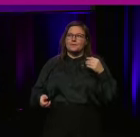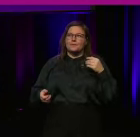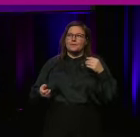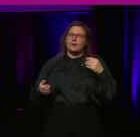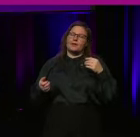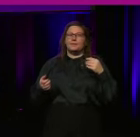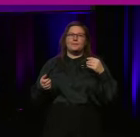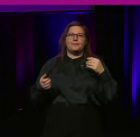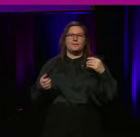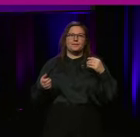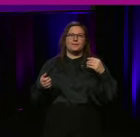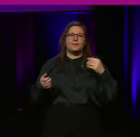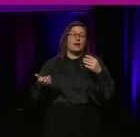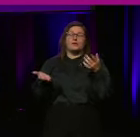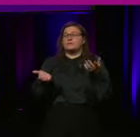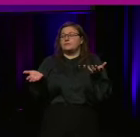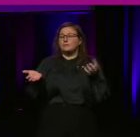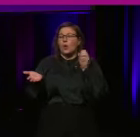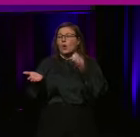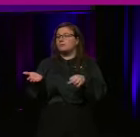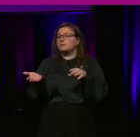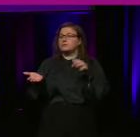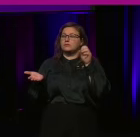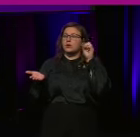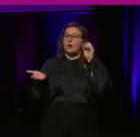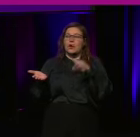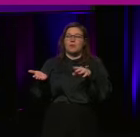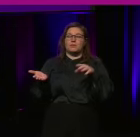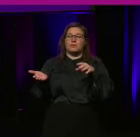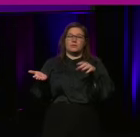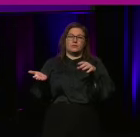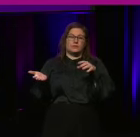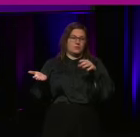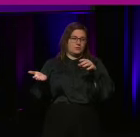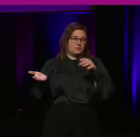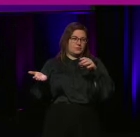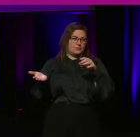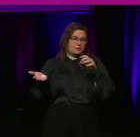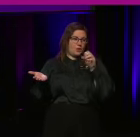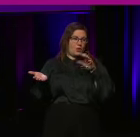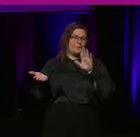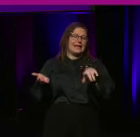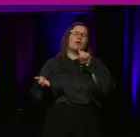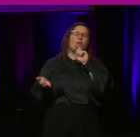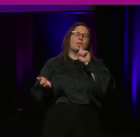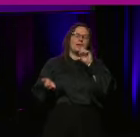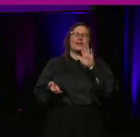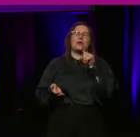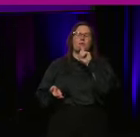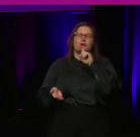when also in your comments, Paul, I think that for me, what is really